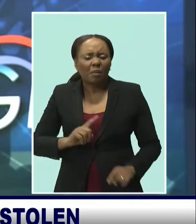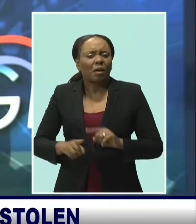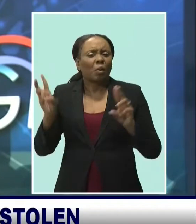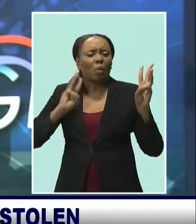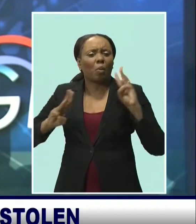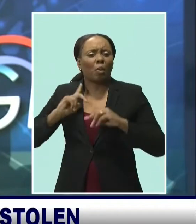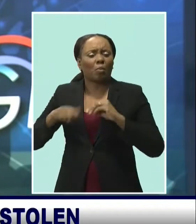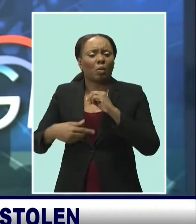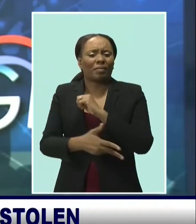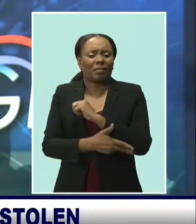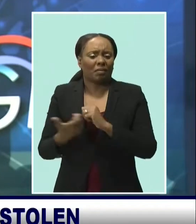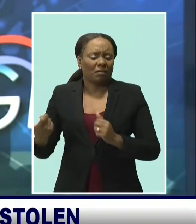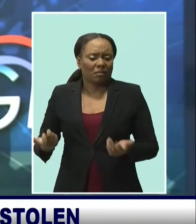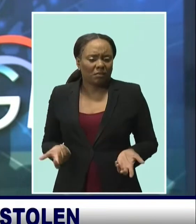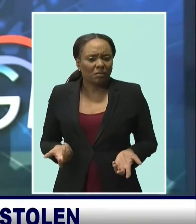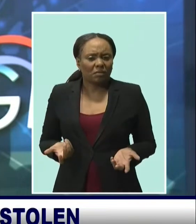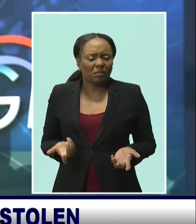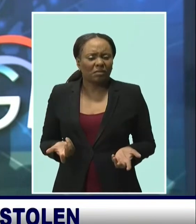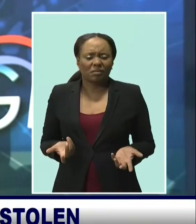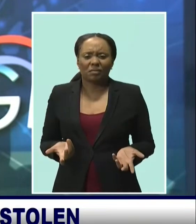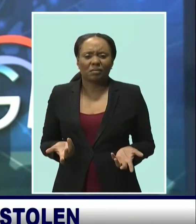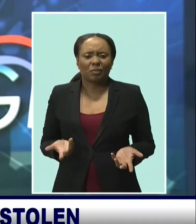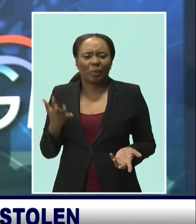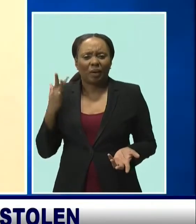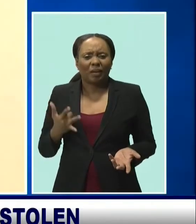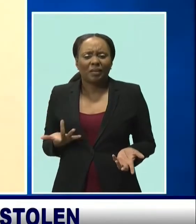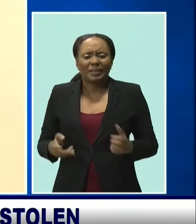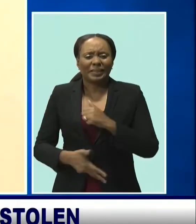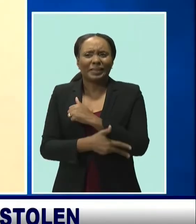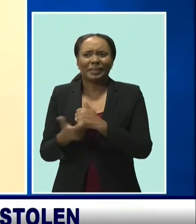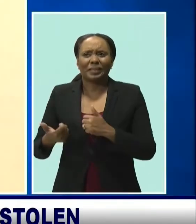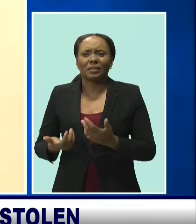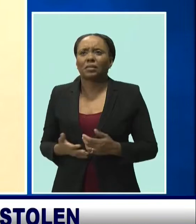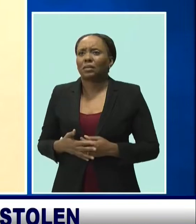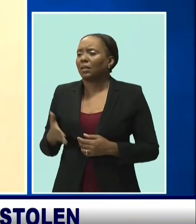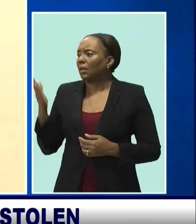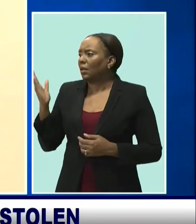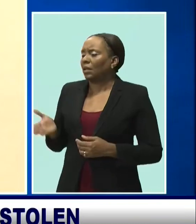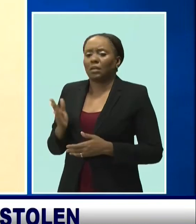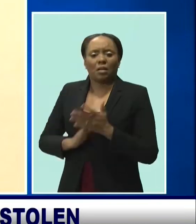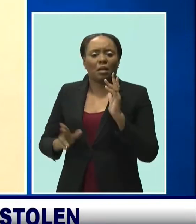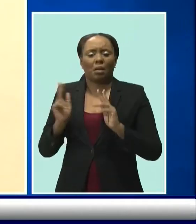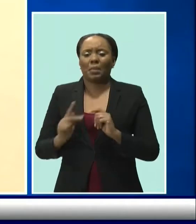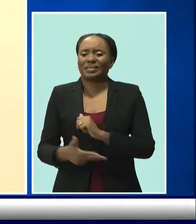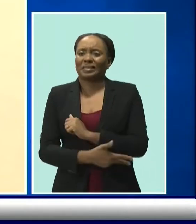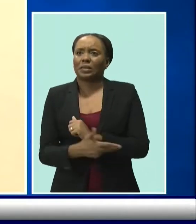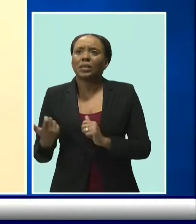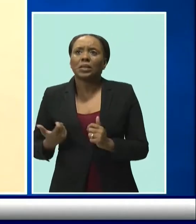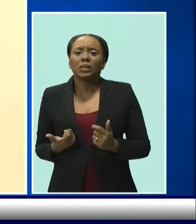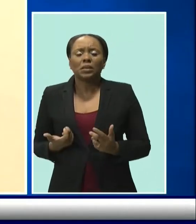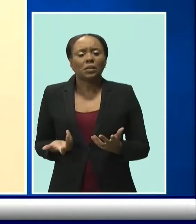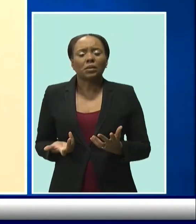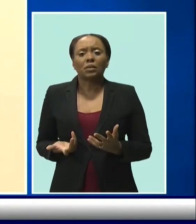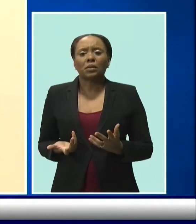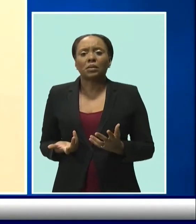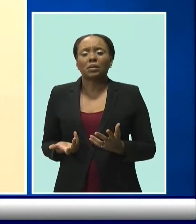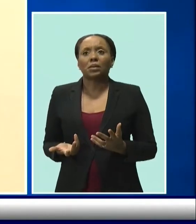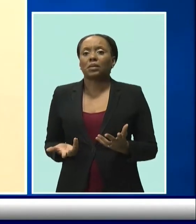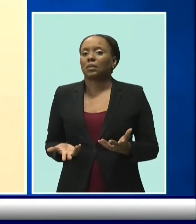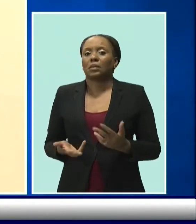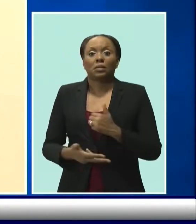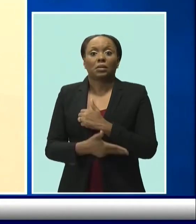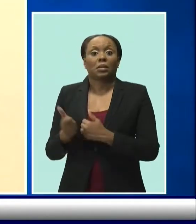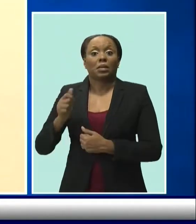is concerned about the theft. We are concerned that persons are removing from the premises of others the